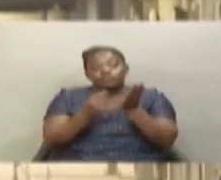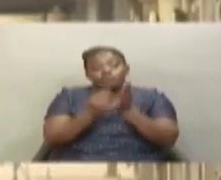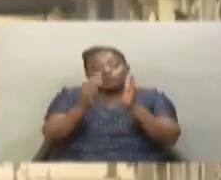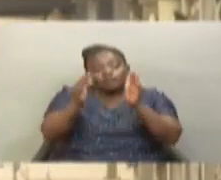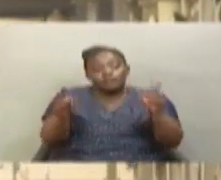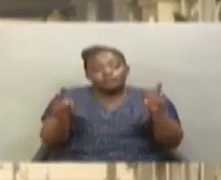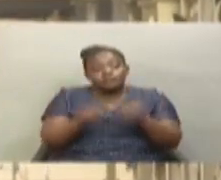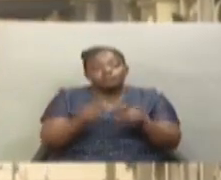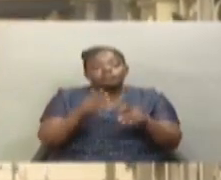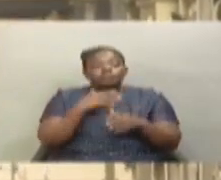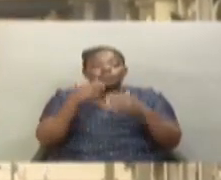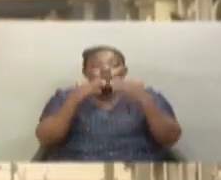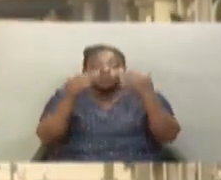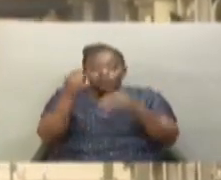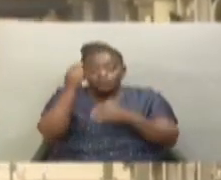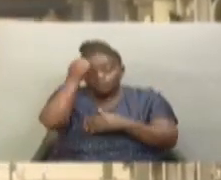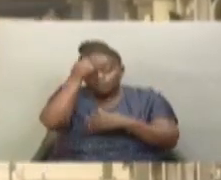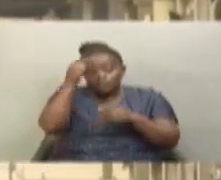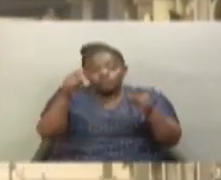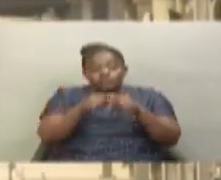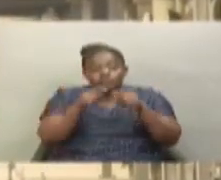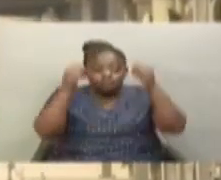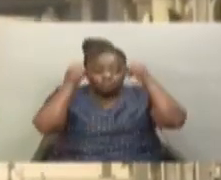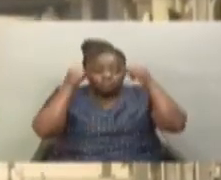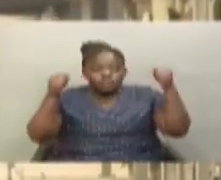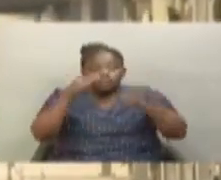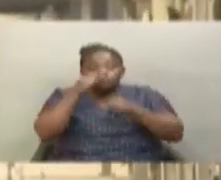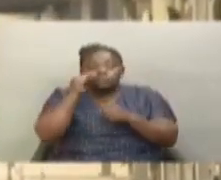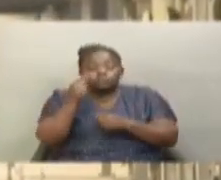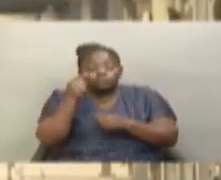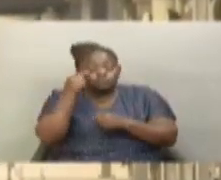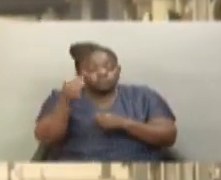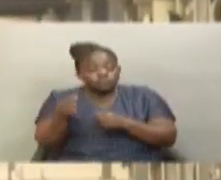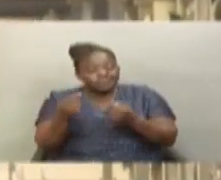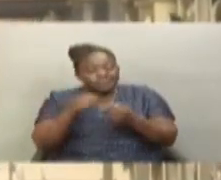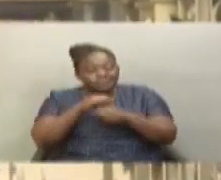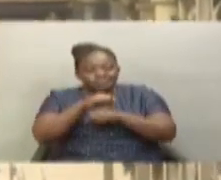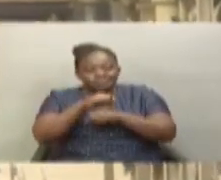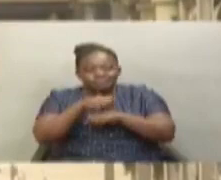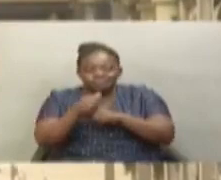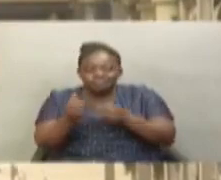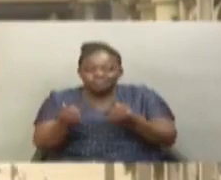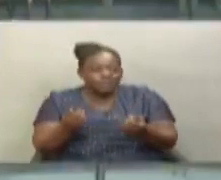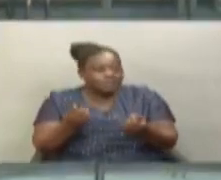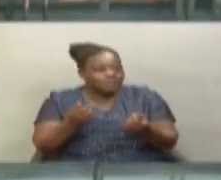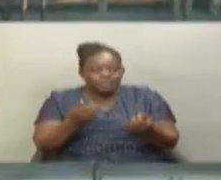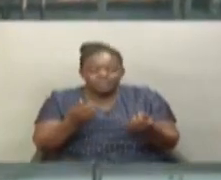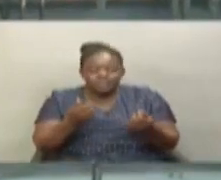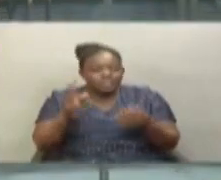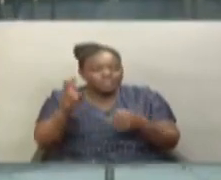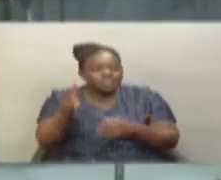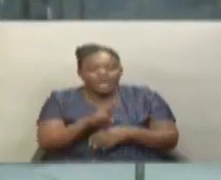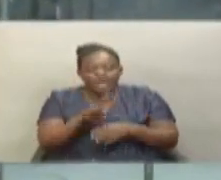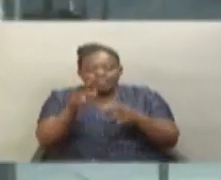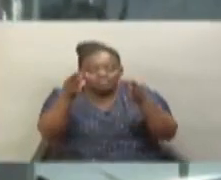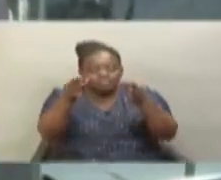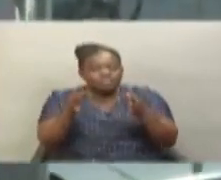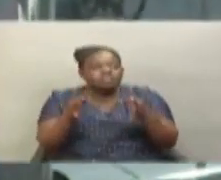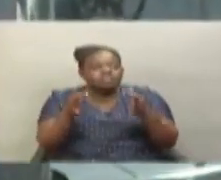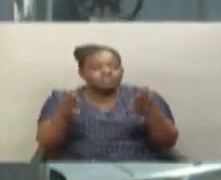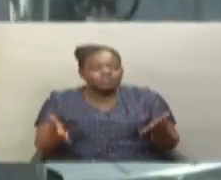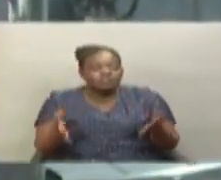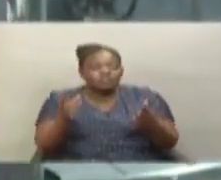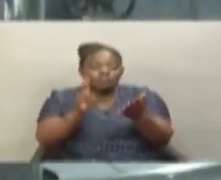gavumenti ne President Museveni okulaba nti bakoze investment eno ey'amaanyi ng'eri. Agumiza bannayuganda ku